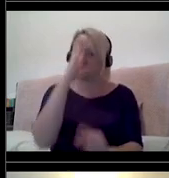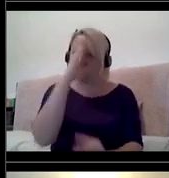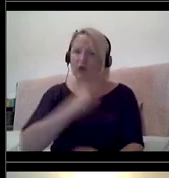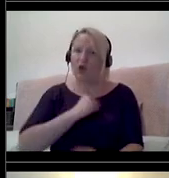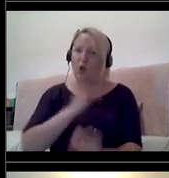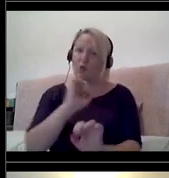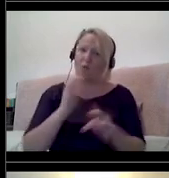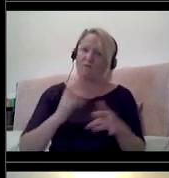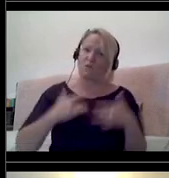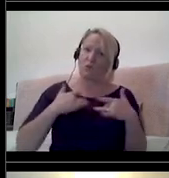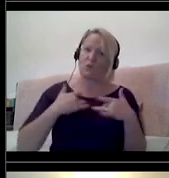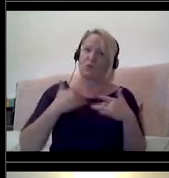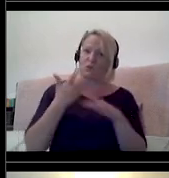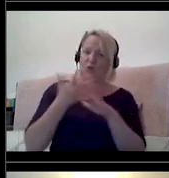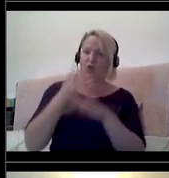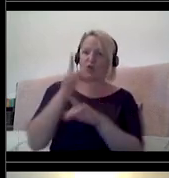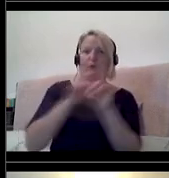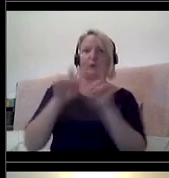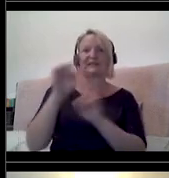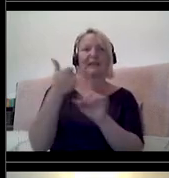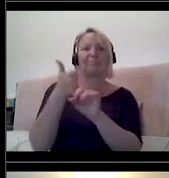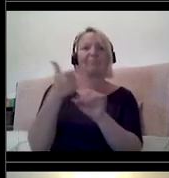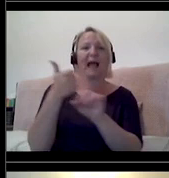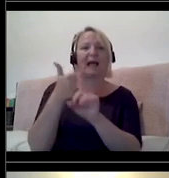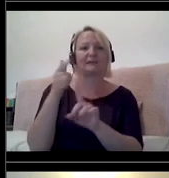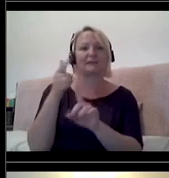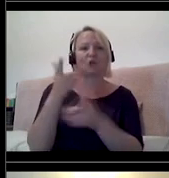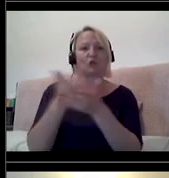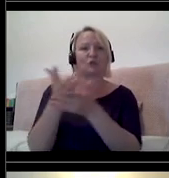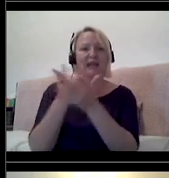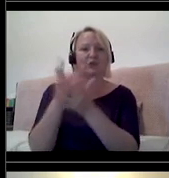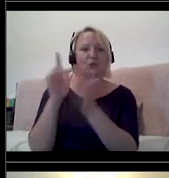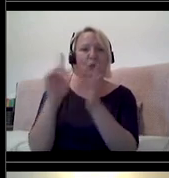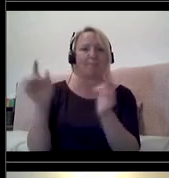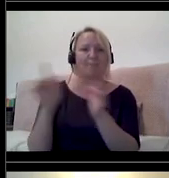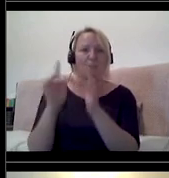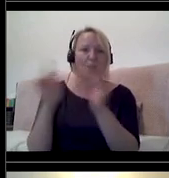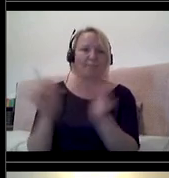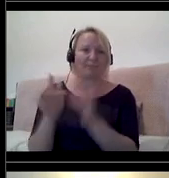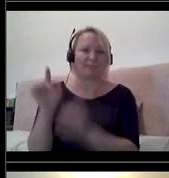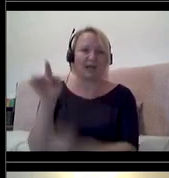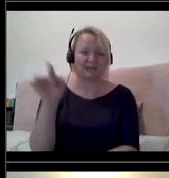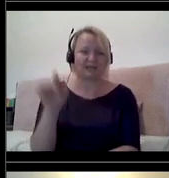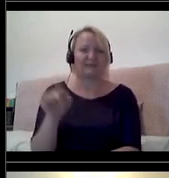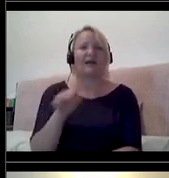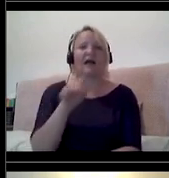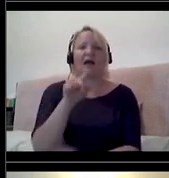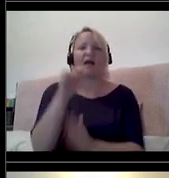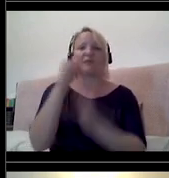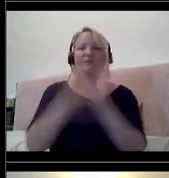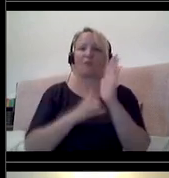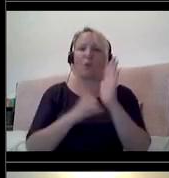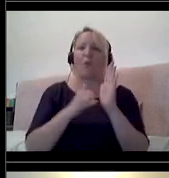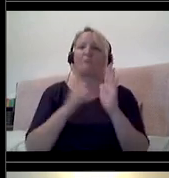community impacts consultation. All the information, including the response form, is available at